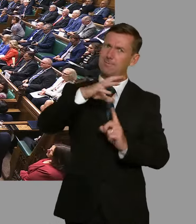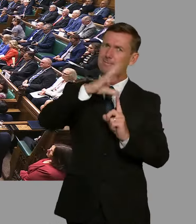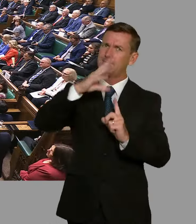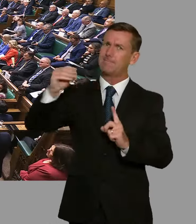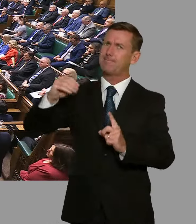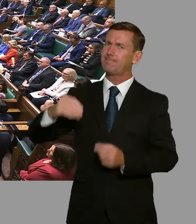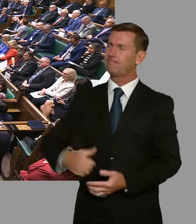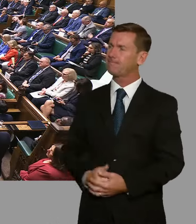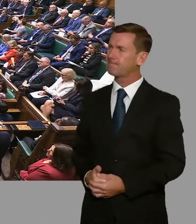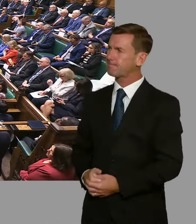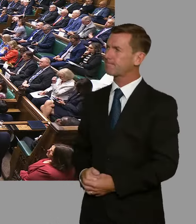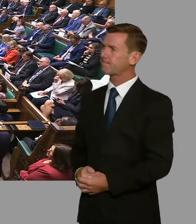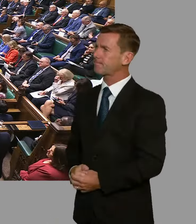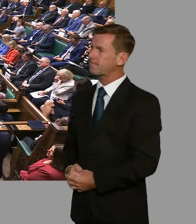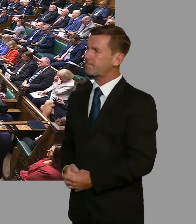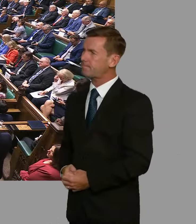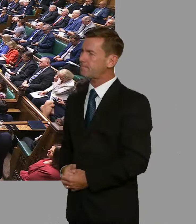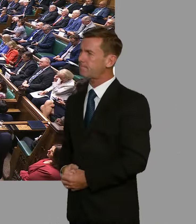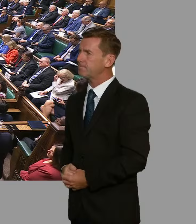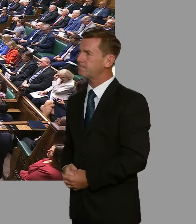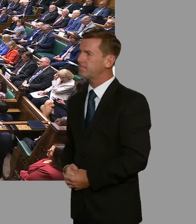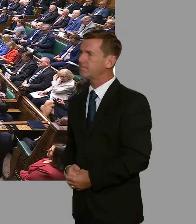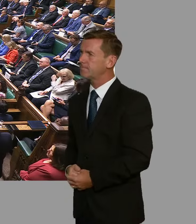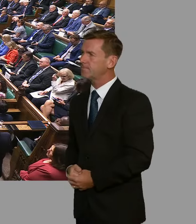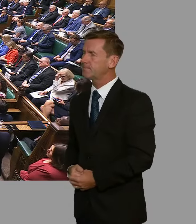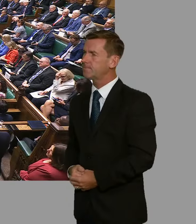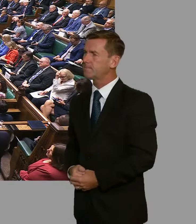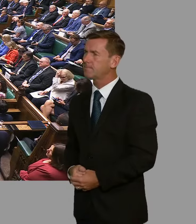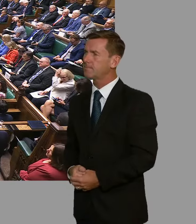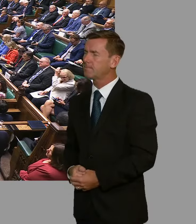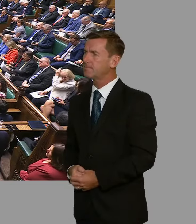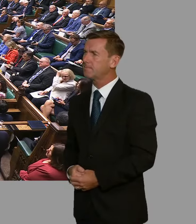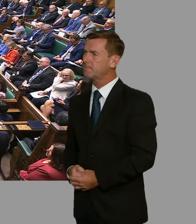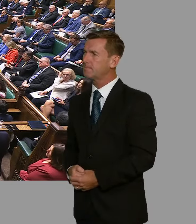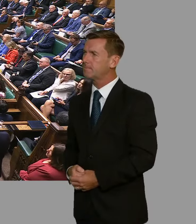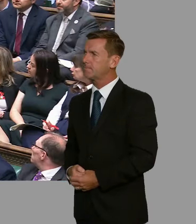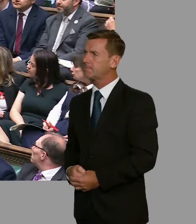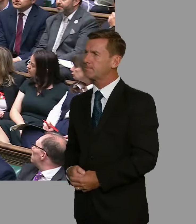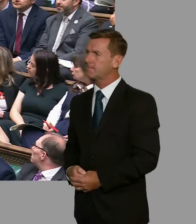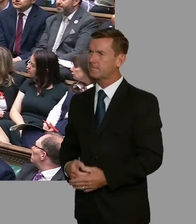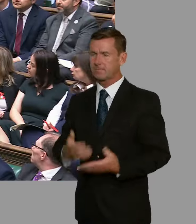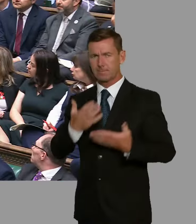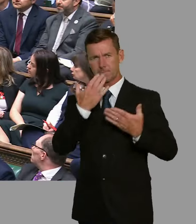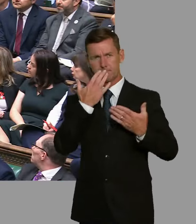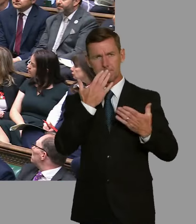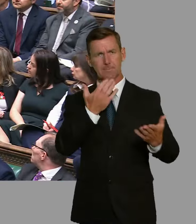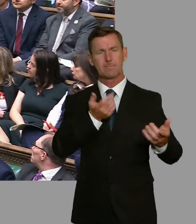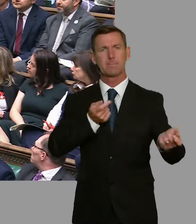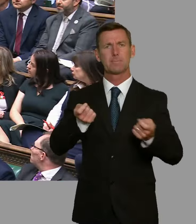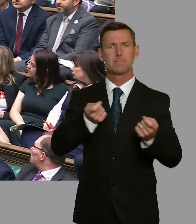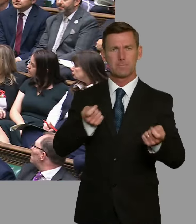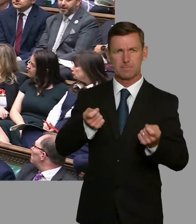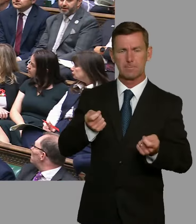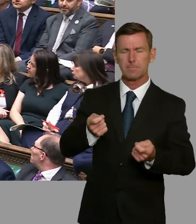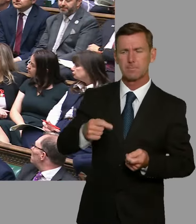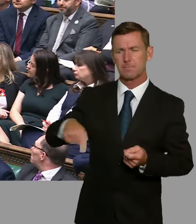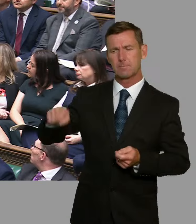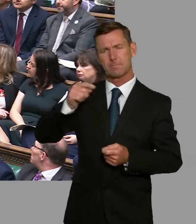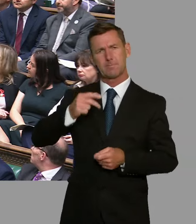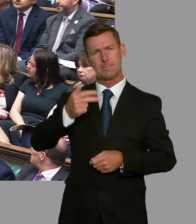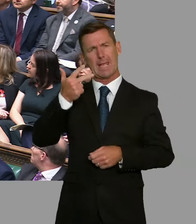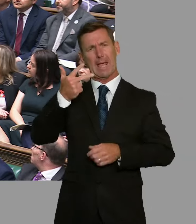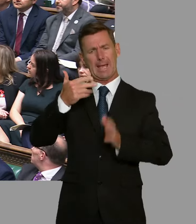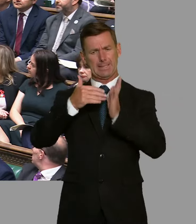Speaker, the Environment Agency predicts that 8 million homes, that's 1 in 4 in England, could be at risk of flooding by 2050.